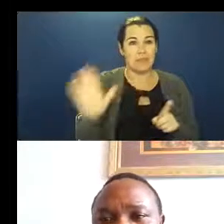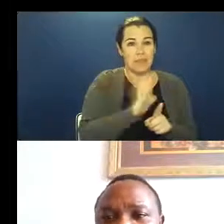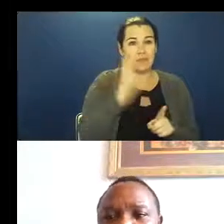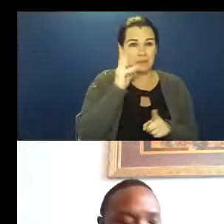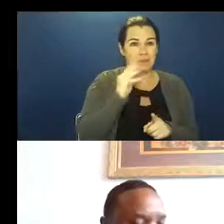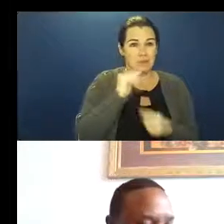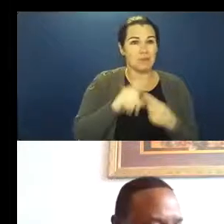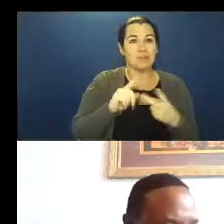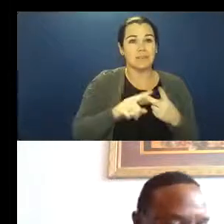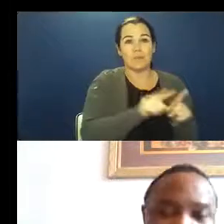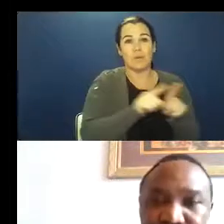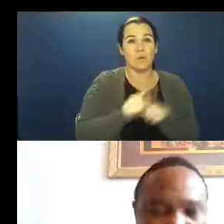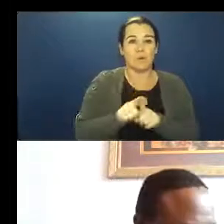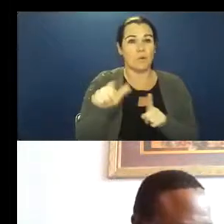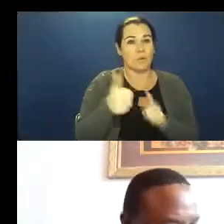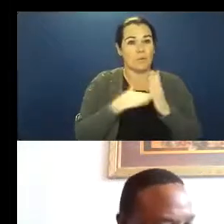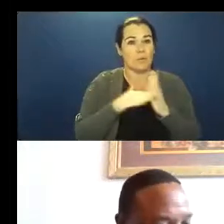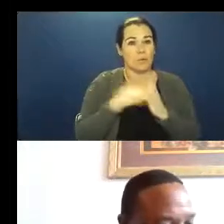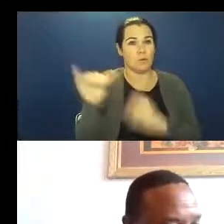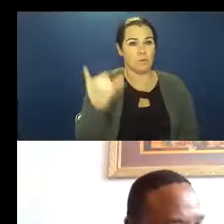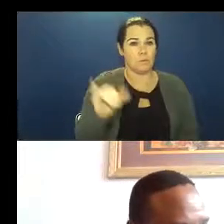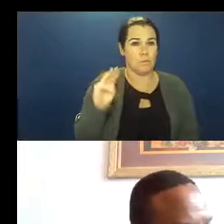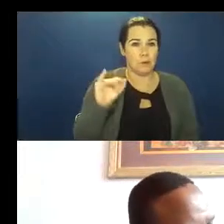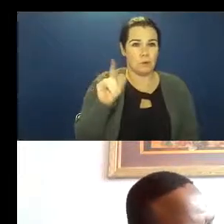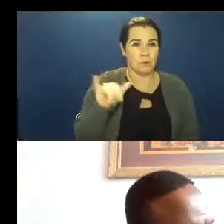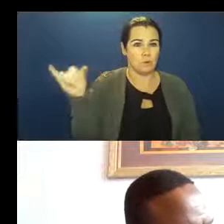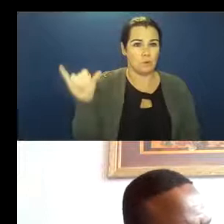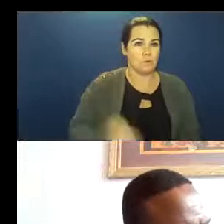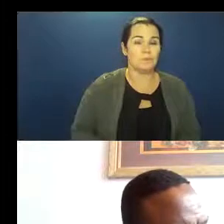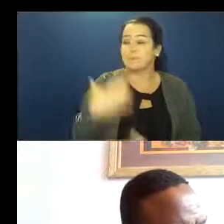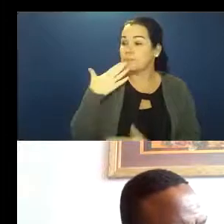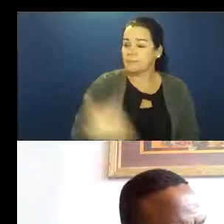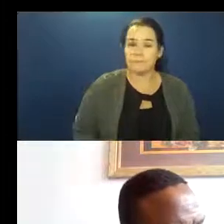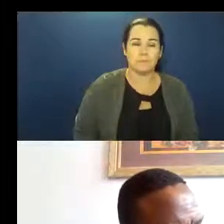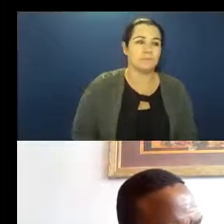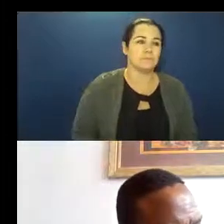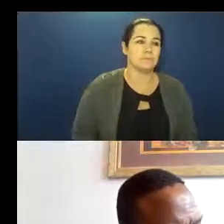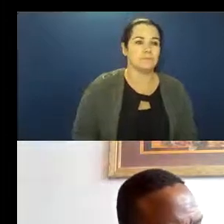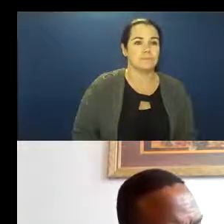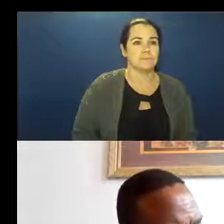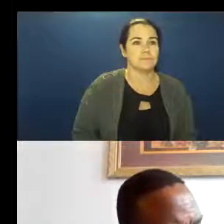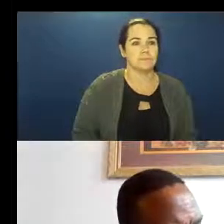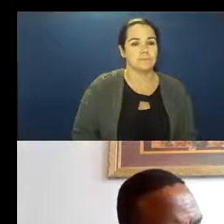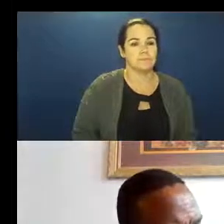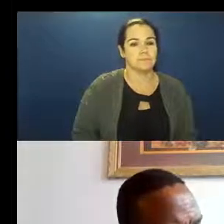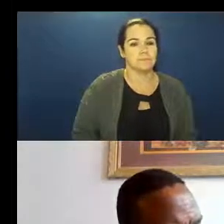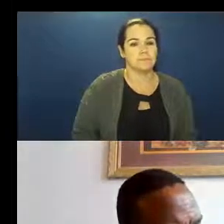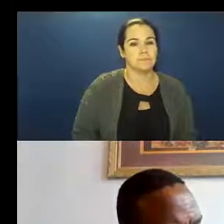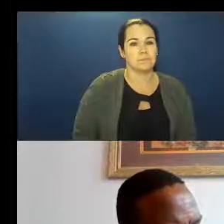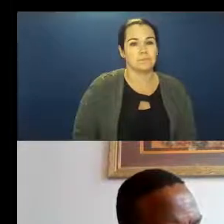from. Thank you, Dr. Washington. Yes, thank you, Evan. Moving towards